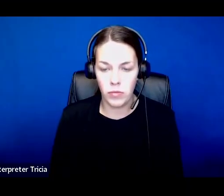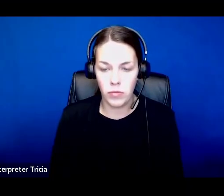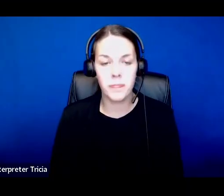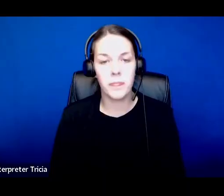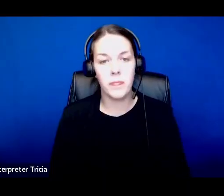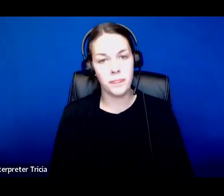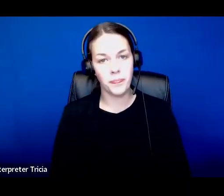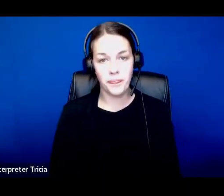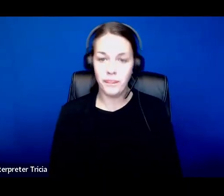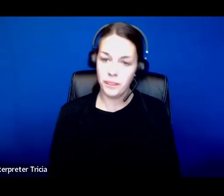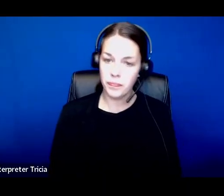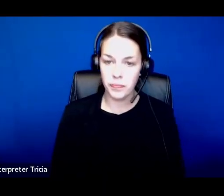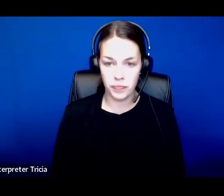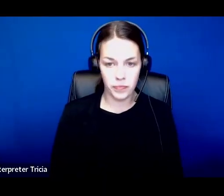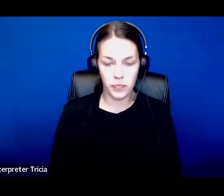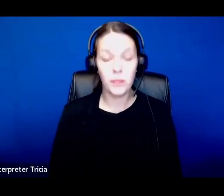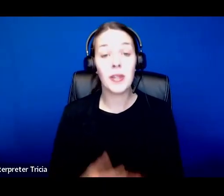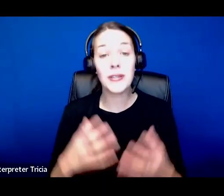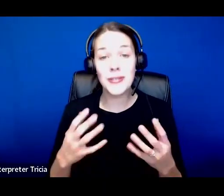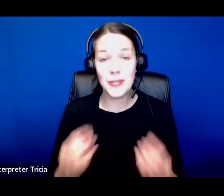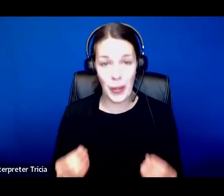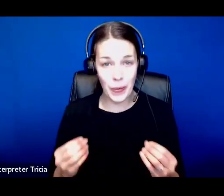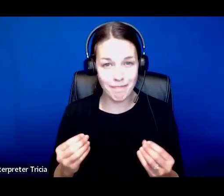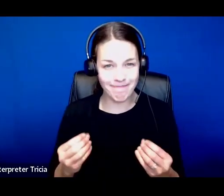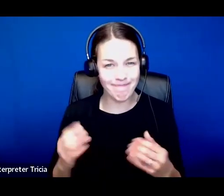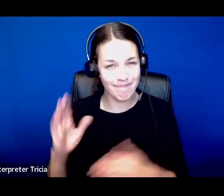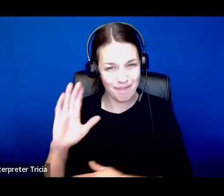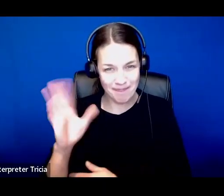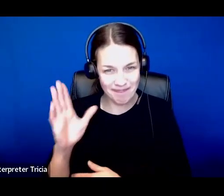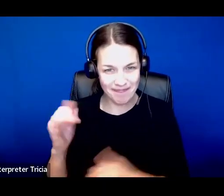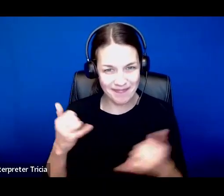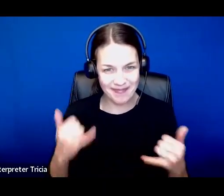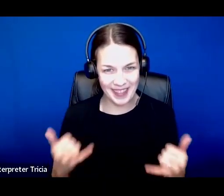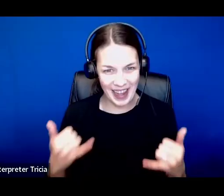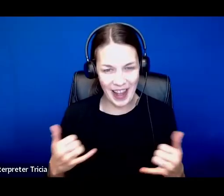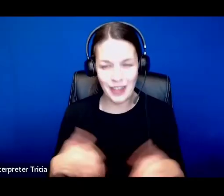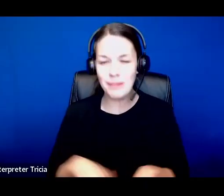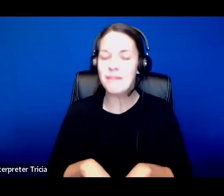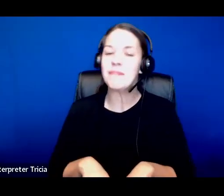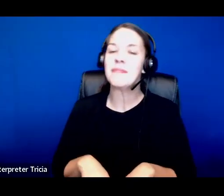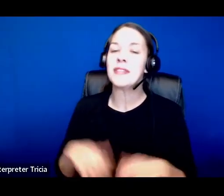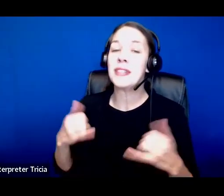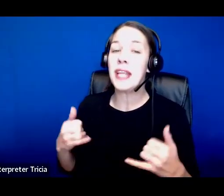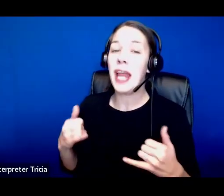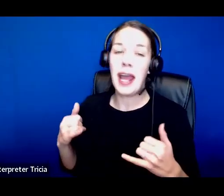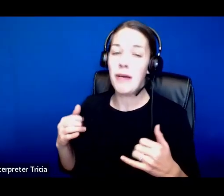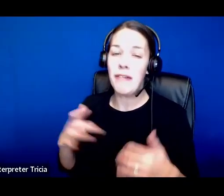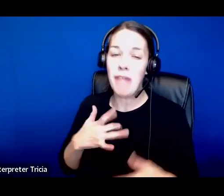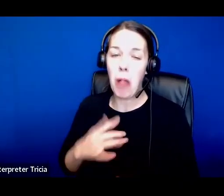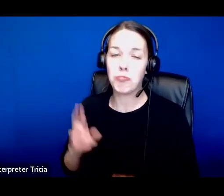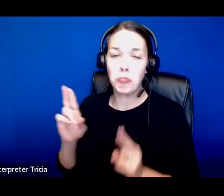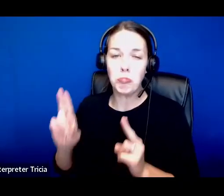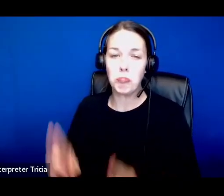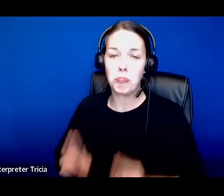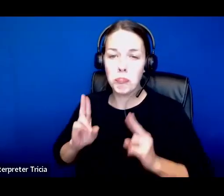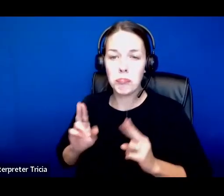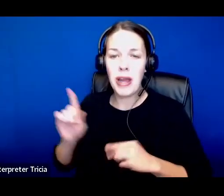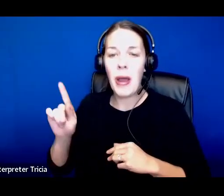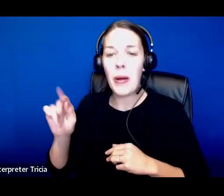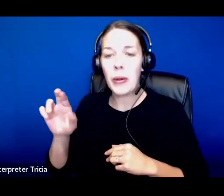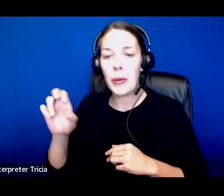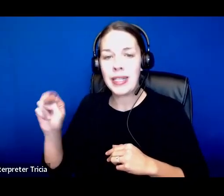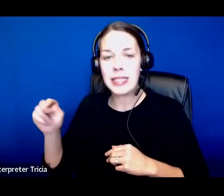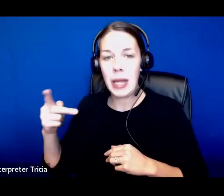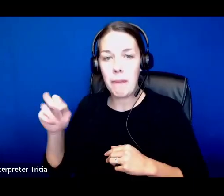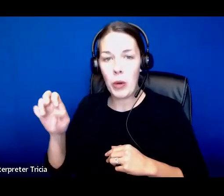nations. So to get to our presentation, we are honored today to be joined by our presenter, Kristin